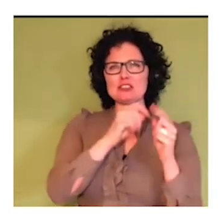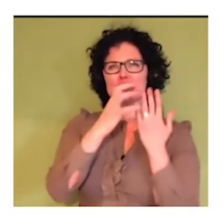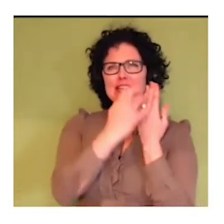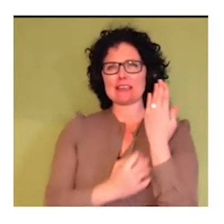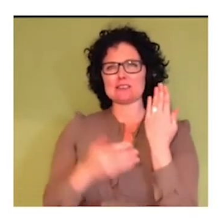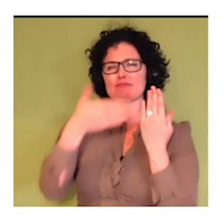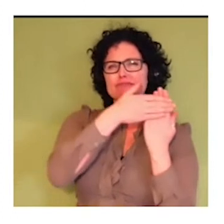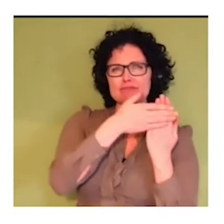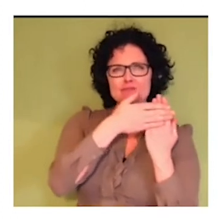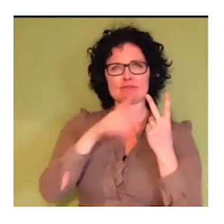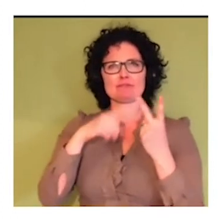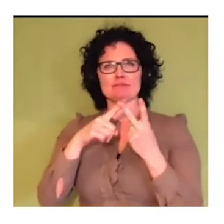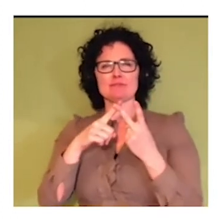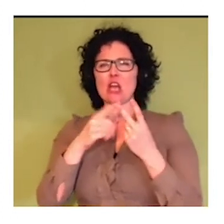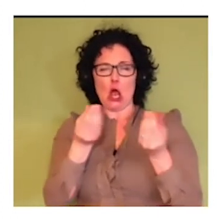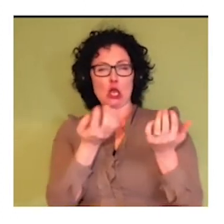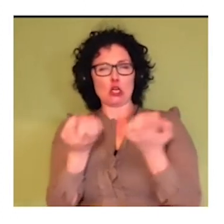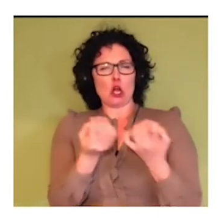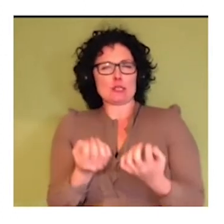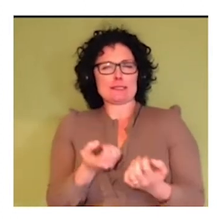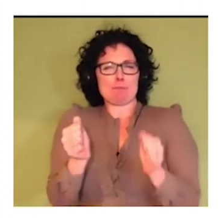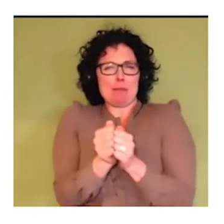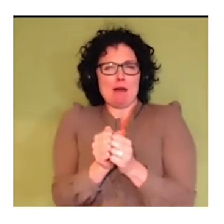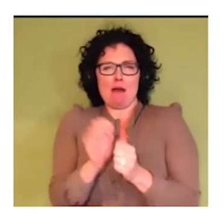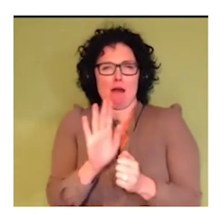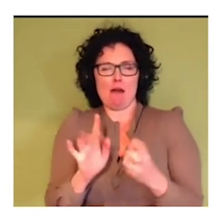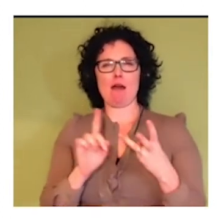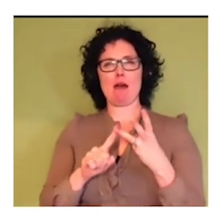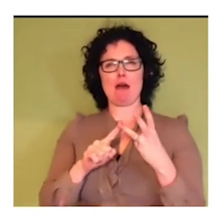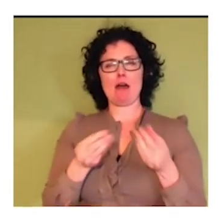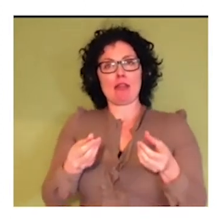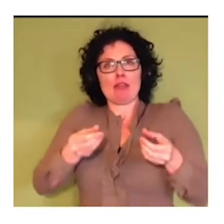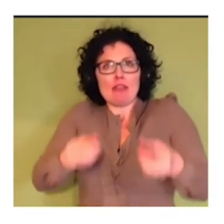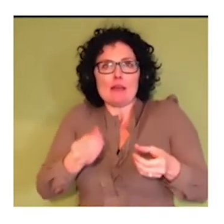weight to avoid any show through of print from the other side.